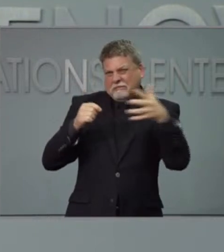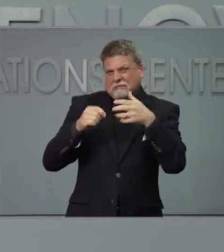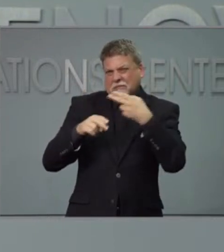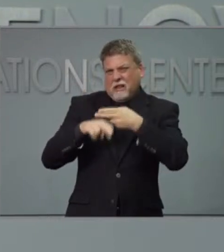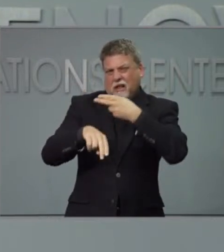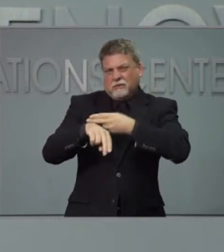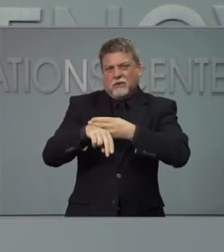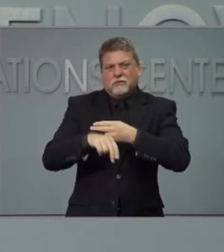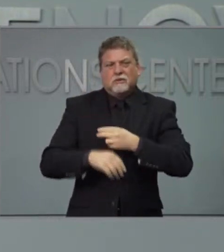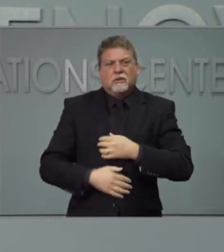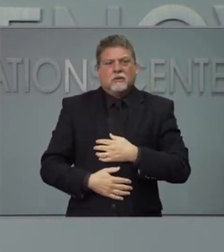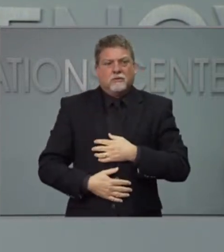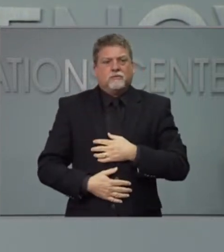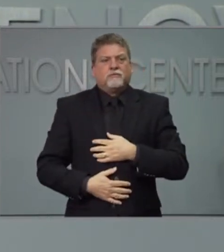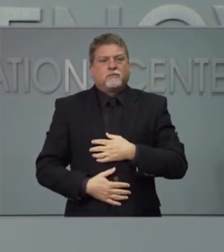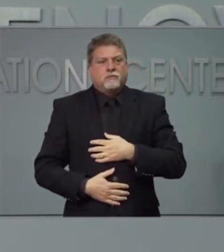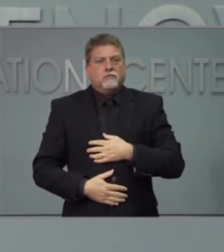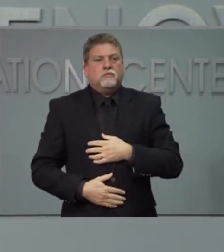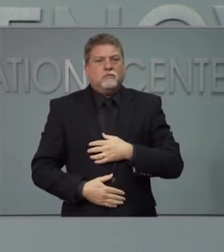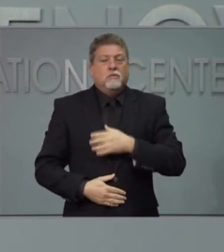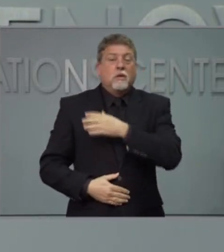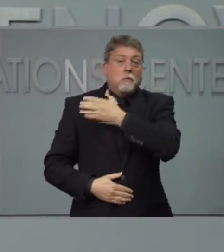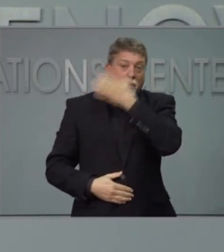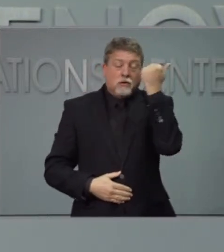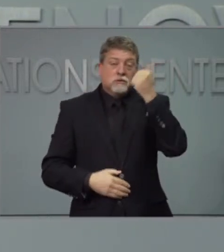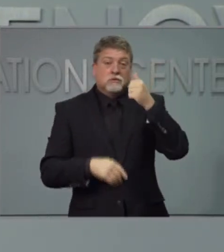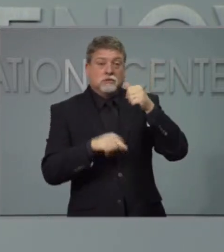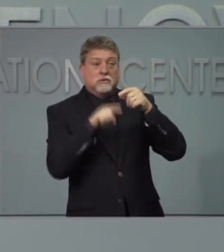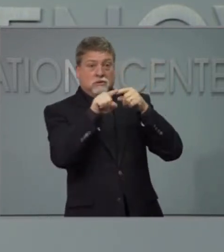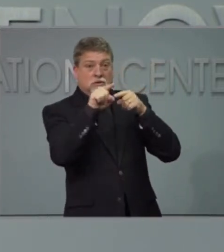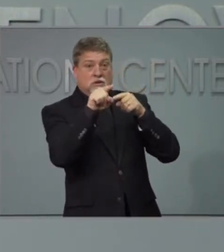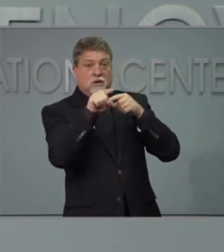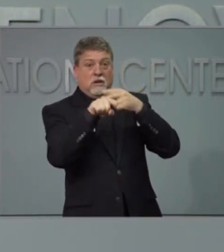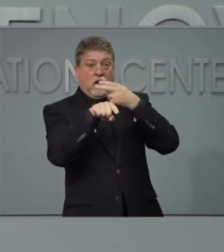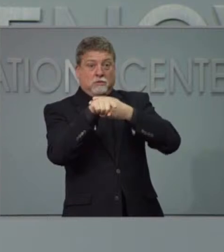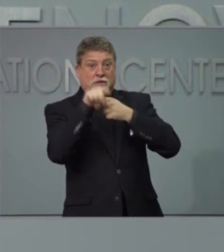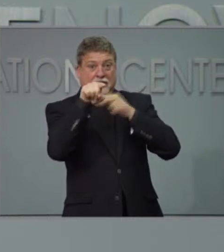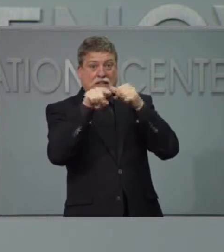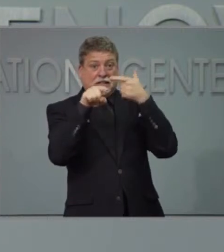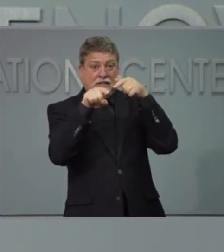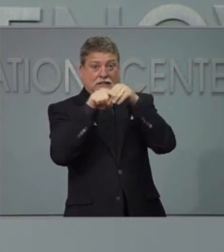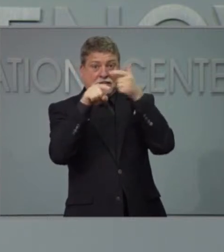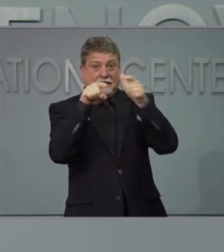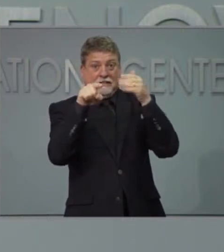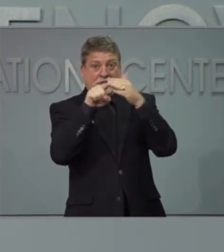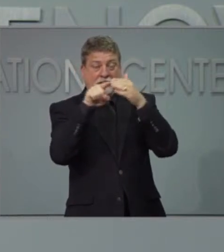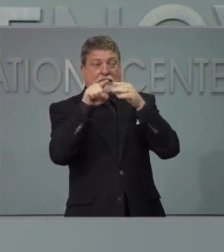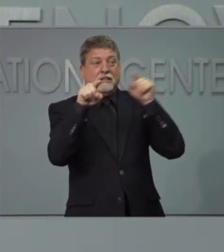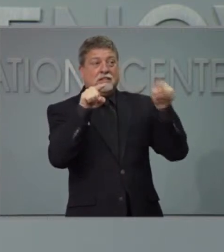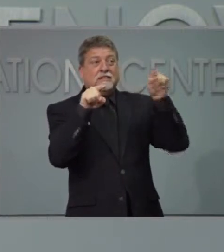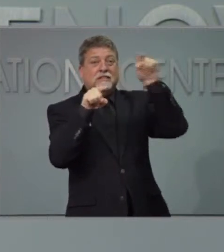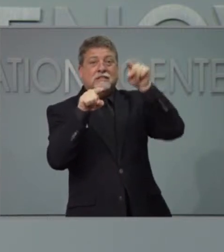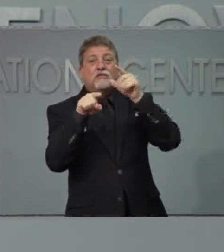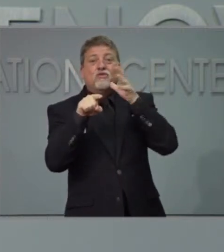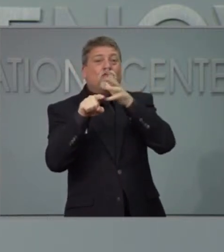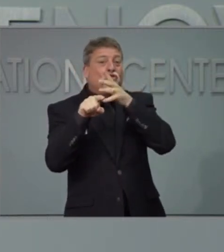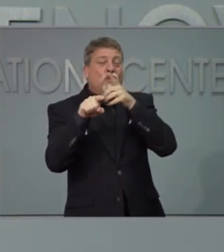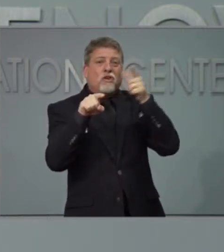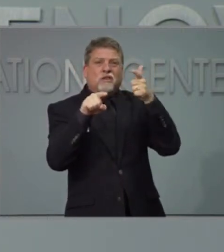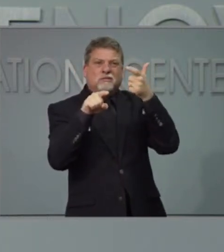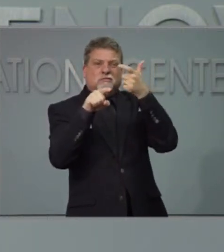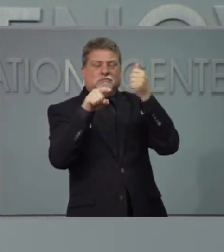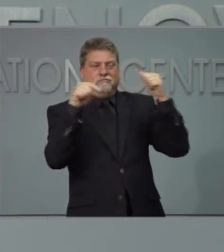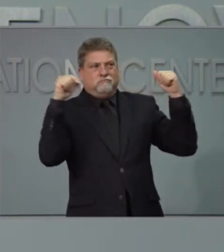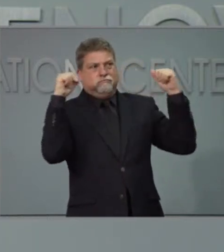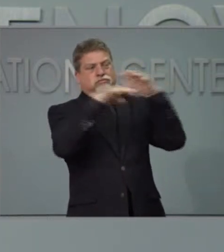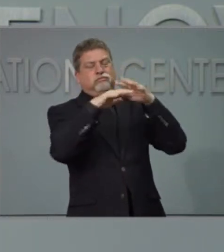Hi, Dawn. A couple of things on the hospital impact metric. First, it recognizes that our hospitals are dealing with way more than